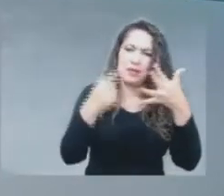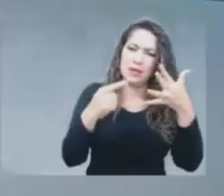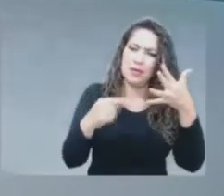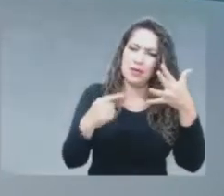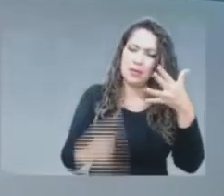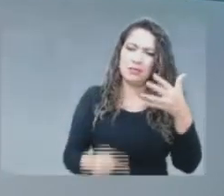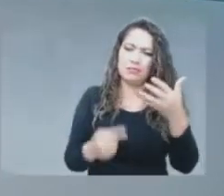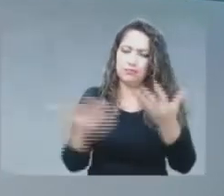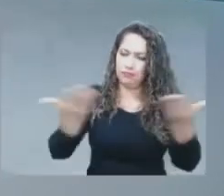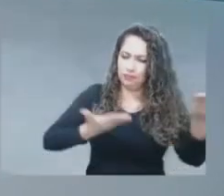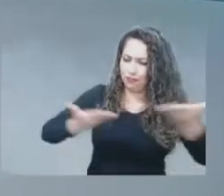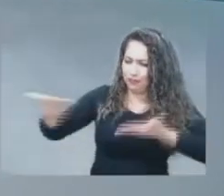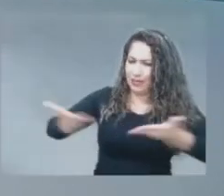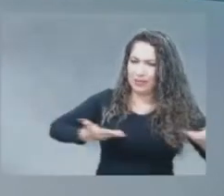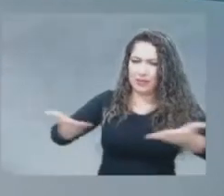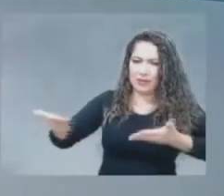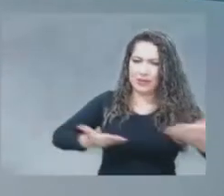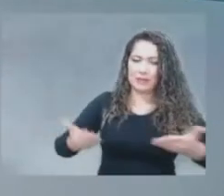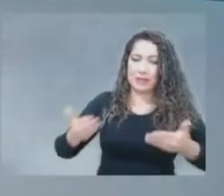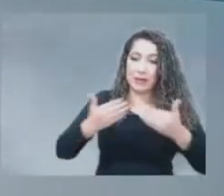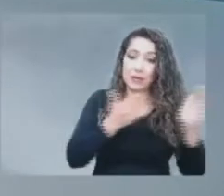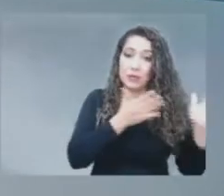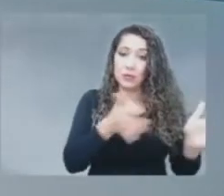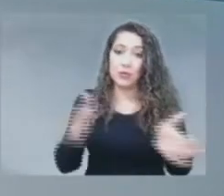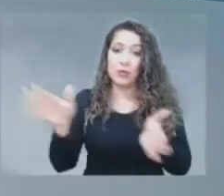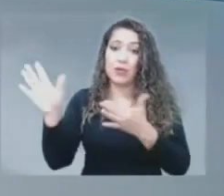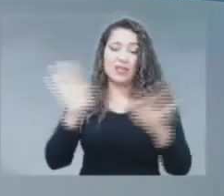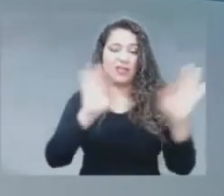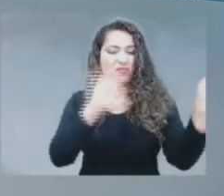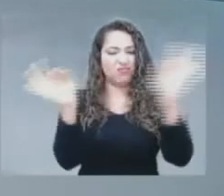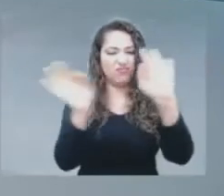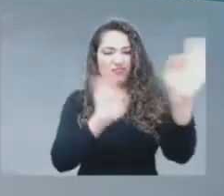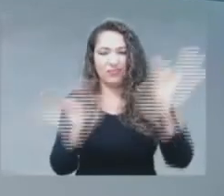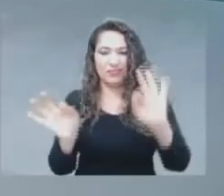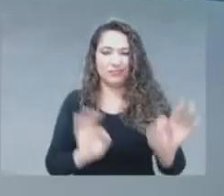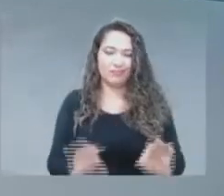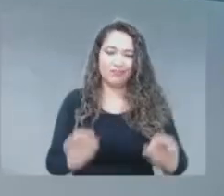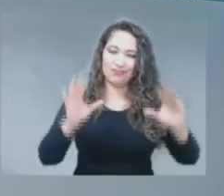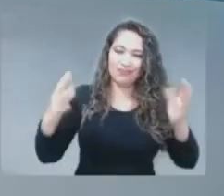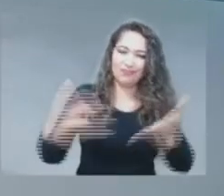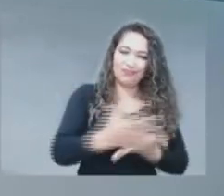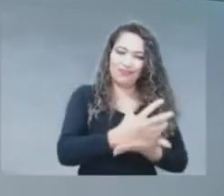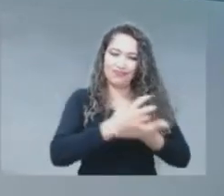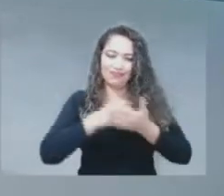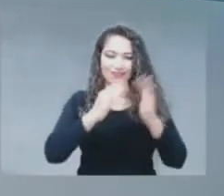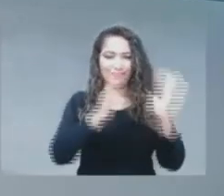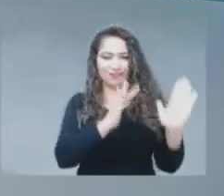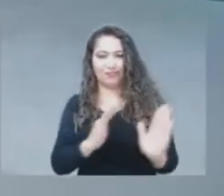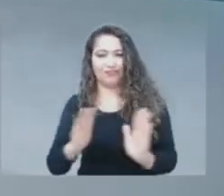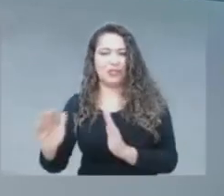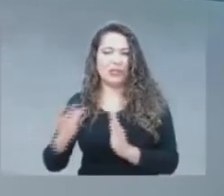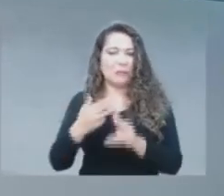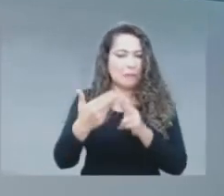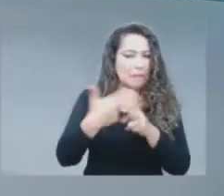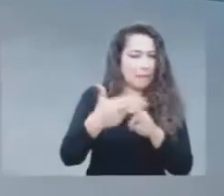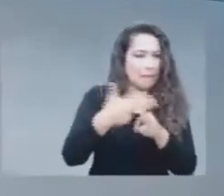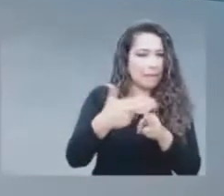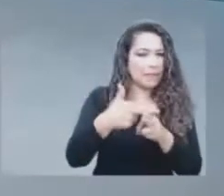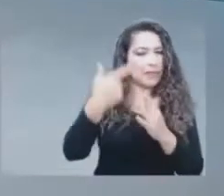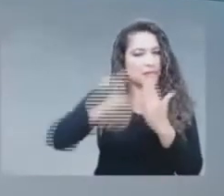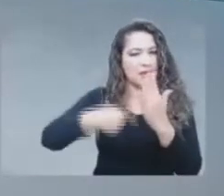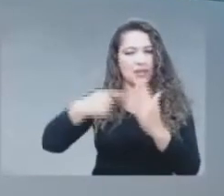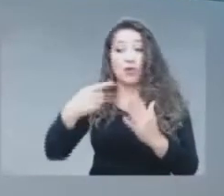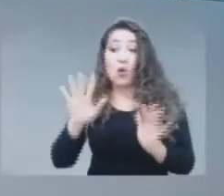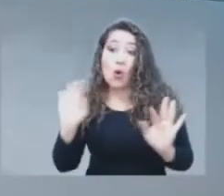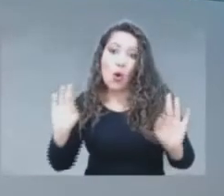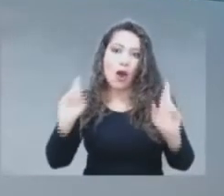are processing, but we estimate that this master plan, we actually can have it totally debugged in the next few months.